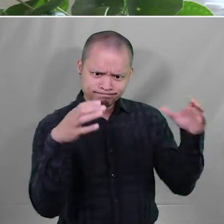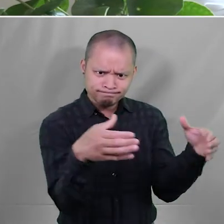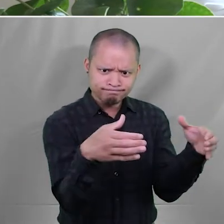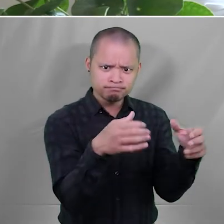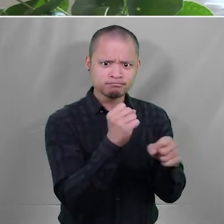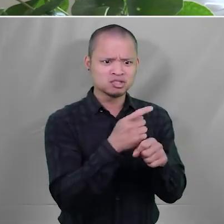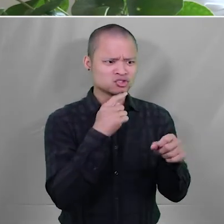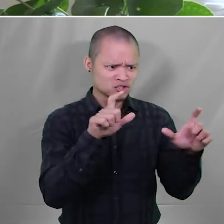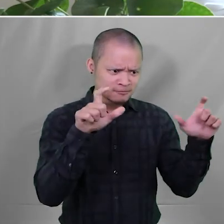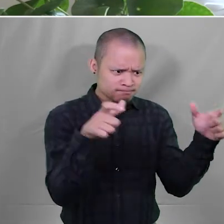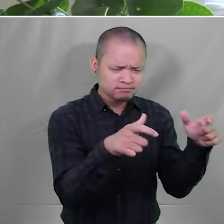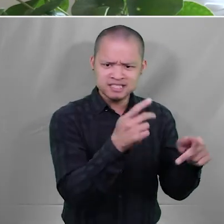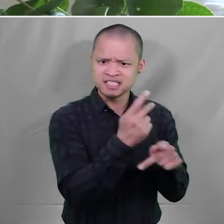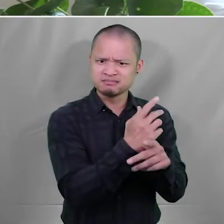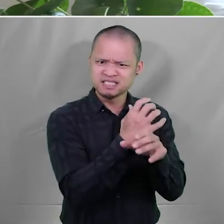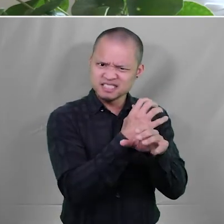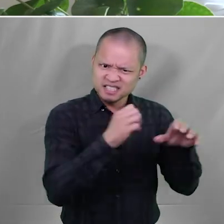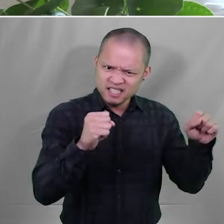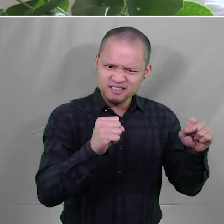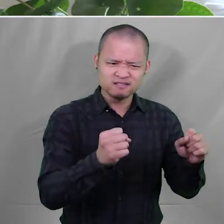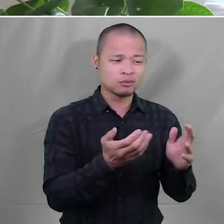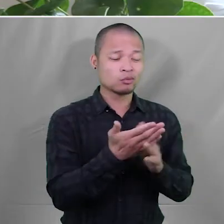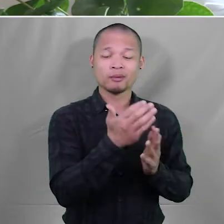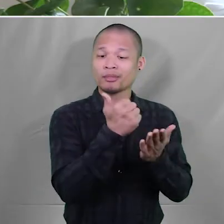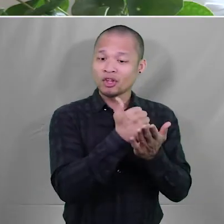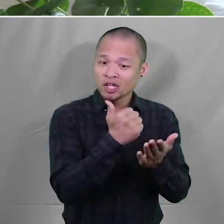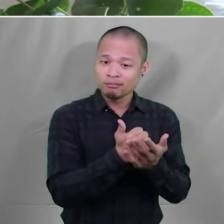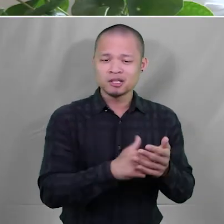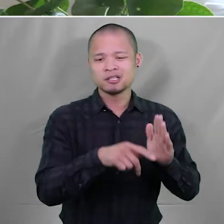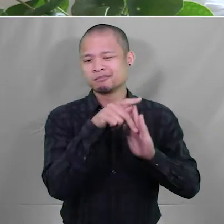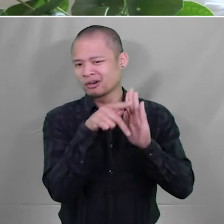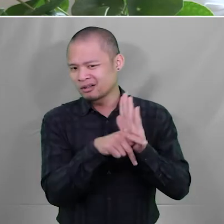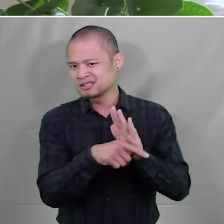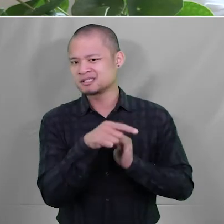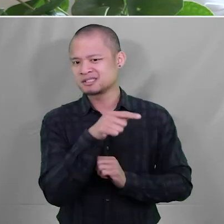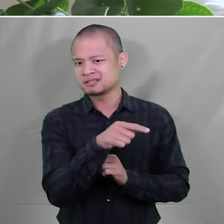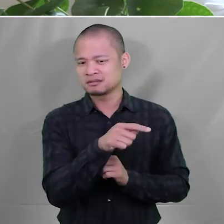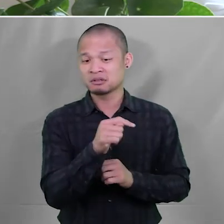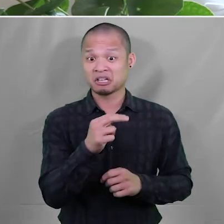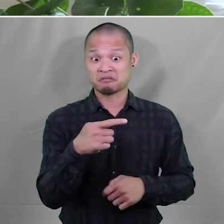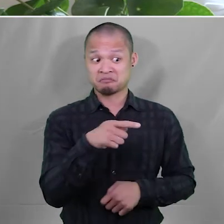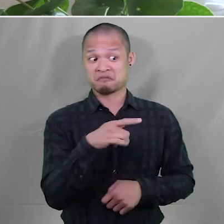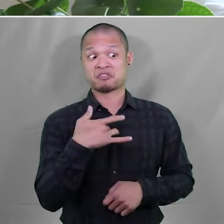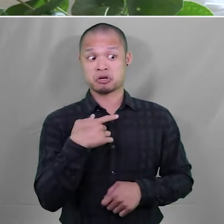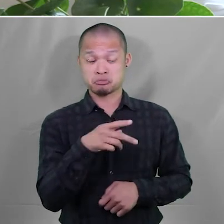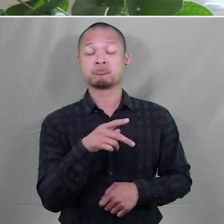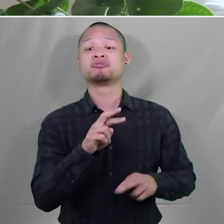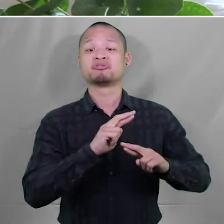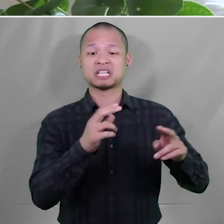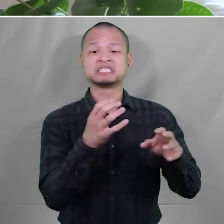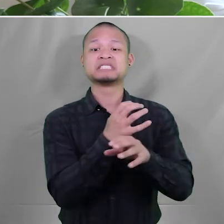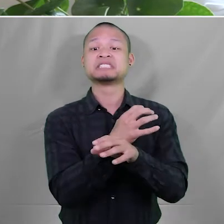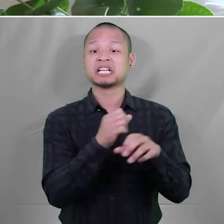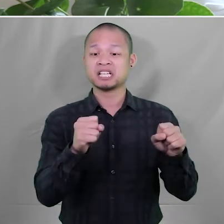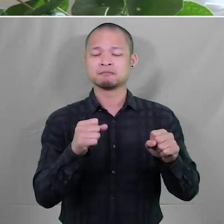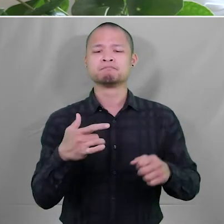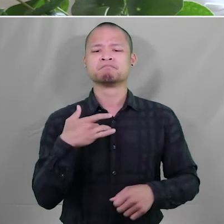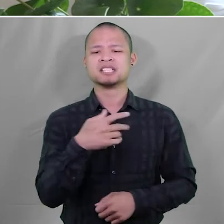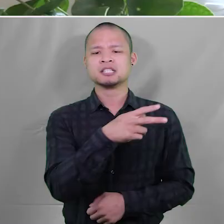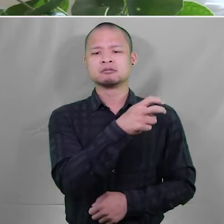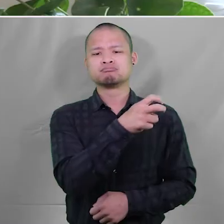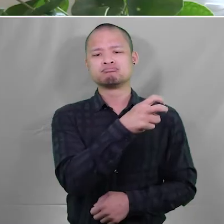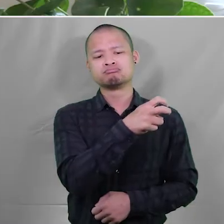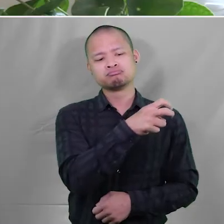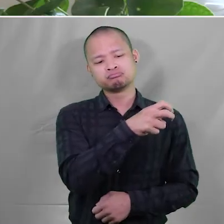to us, all in the name of safety, therapy, and policy. And when we feel it is safe and comfortable to do so, that is